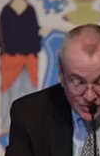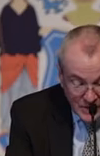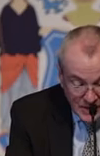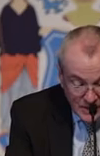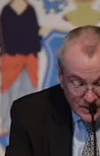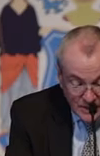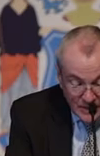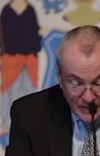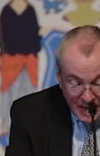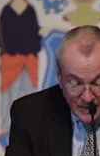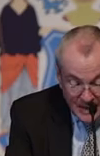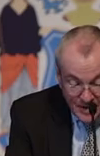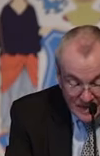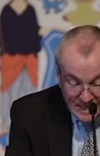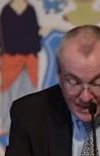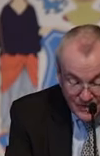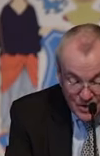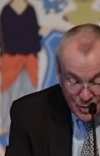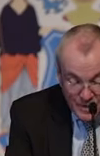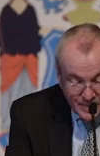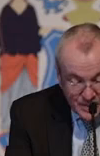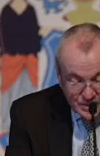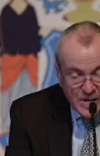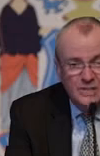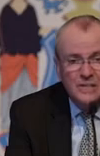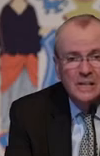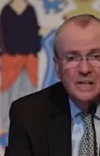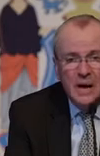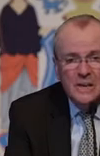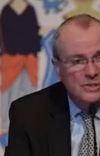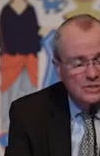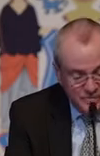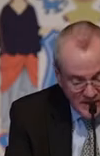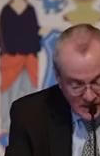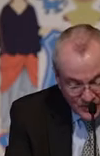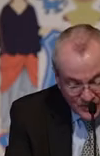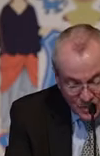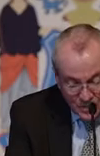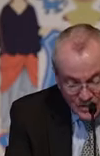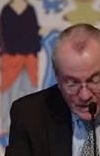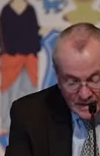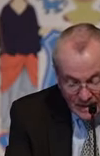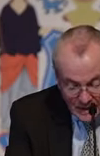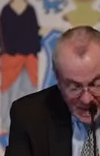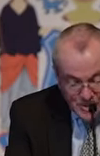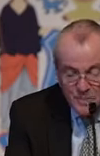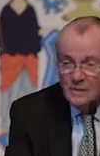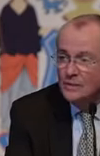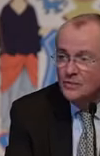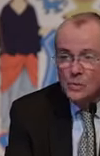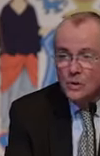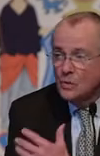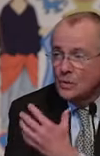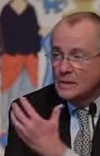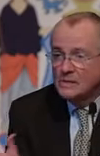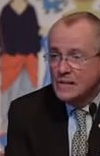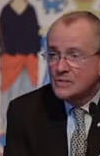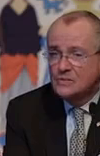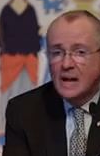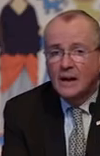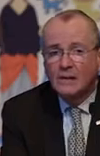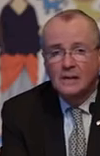in that map every day. The fewer people who test positive, the fewer who need to go to the hospital, the fewer who are